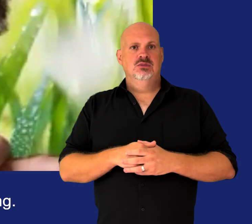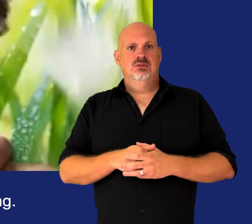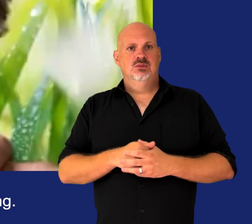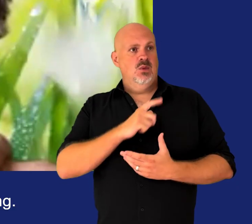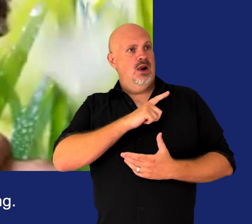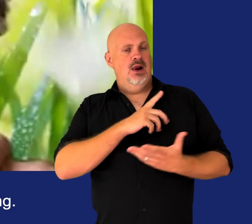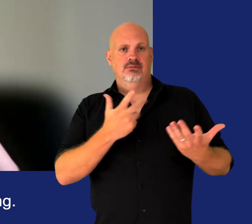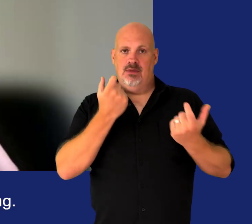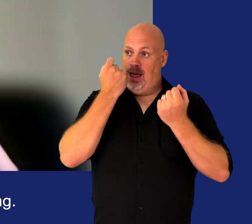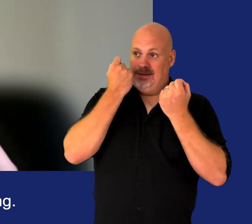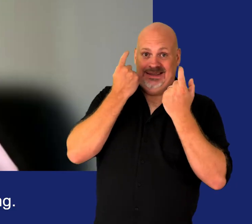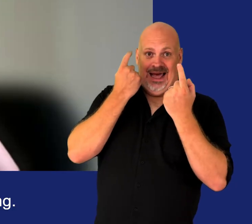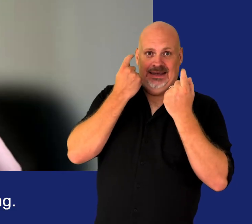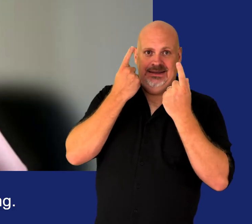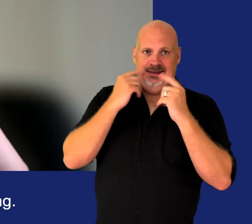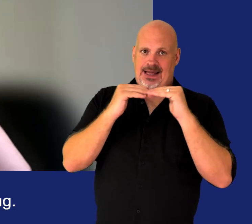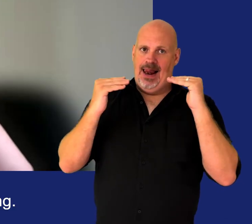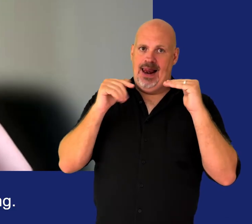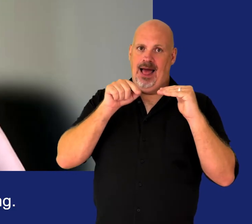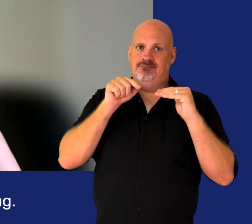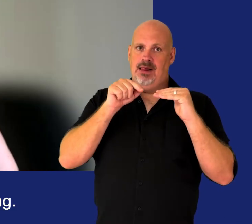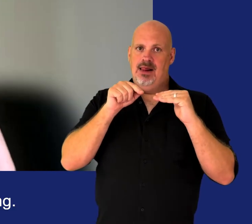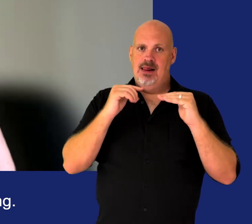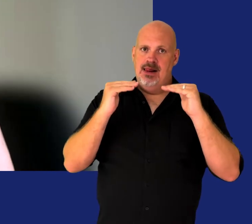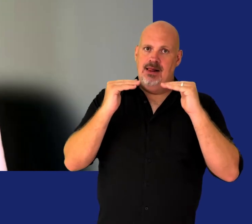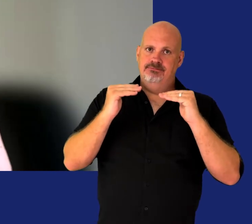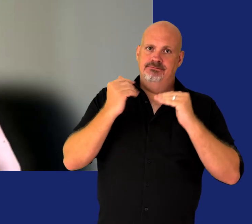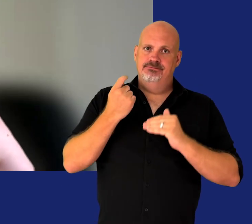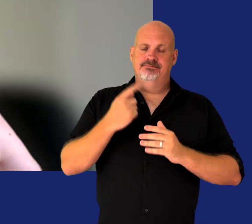activity because of the level of understanding.